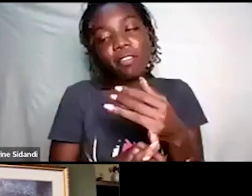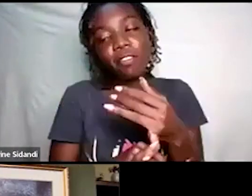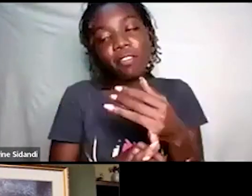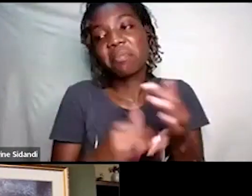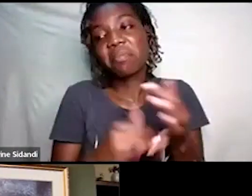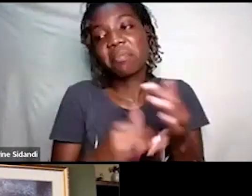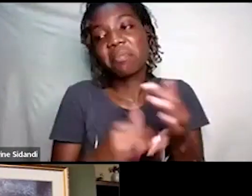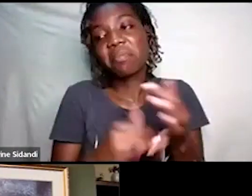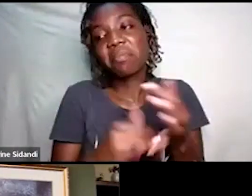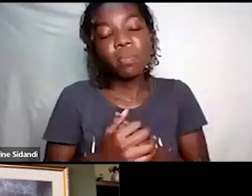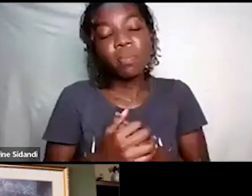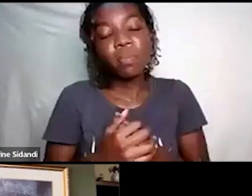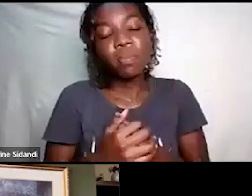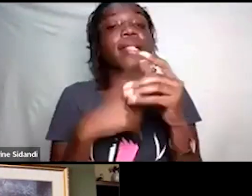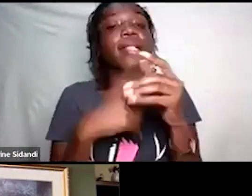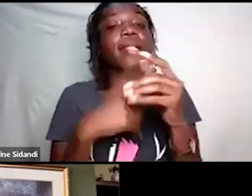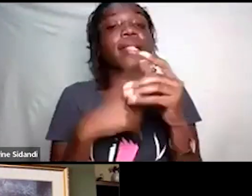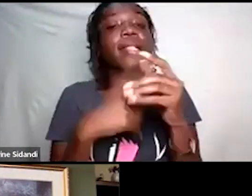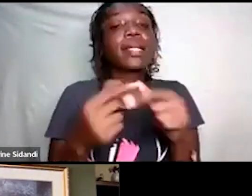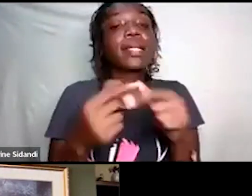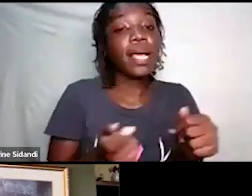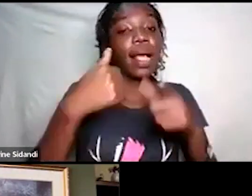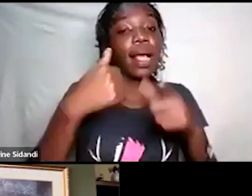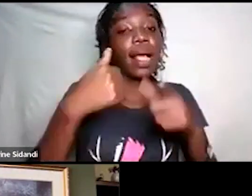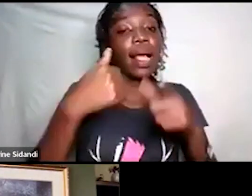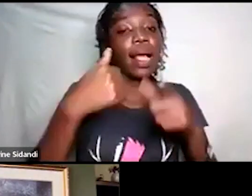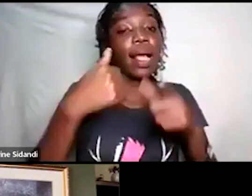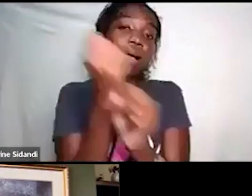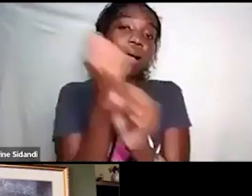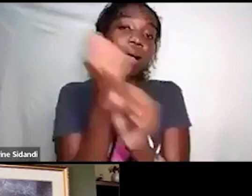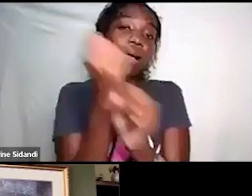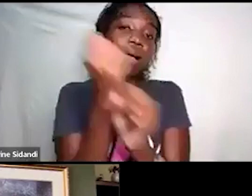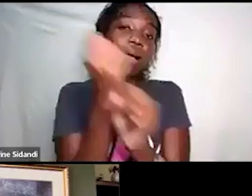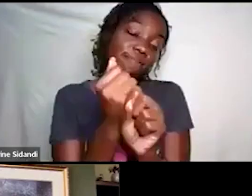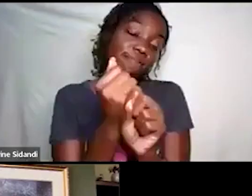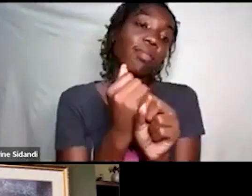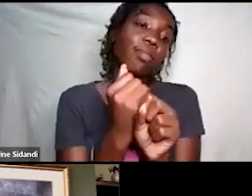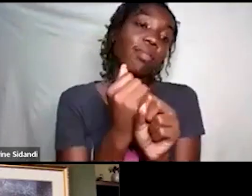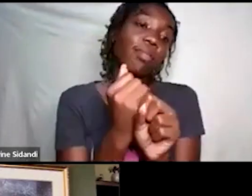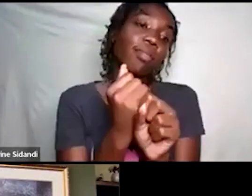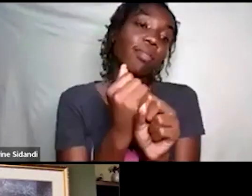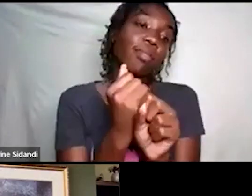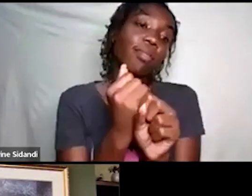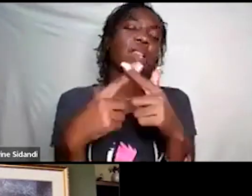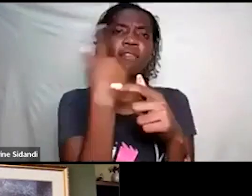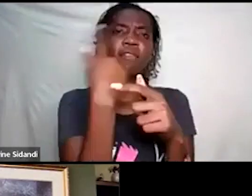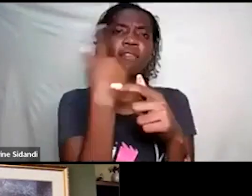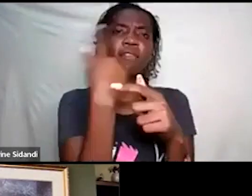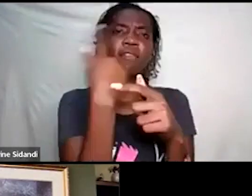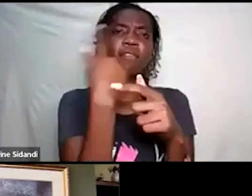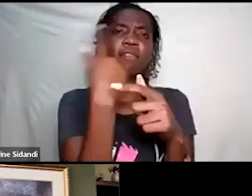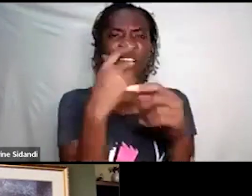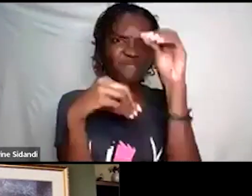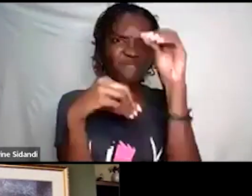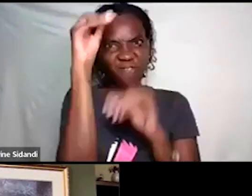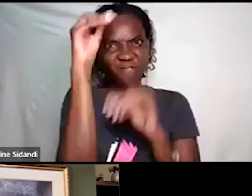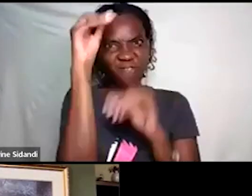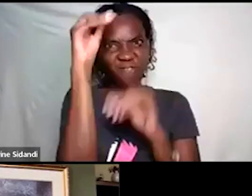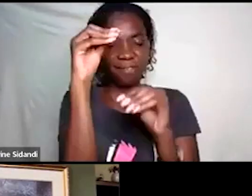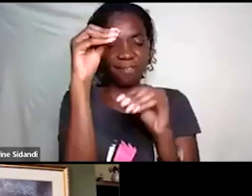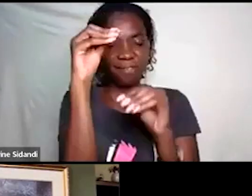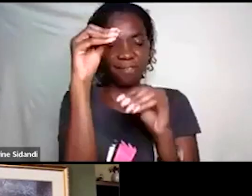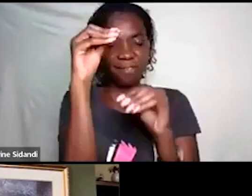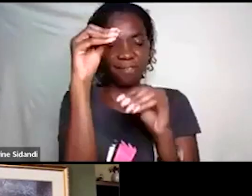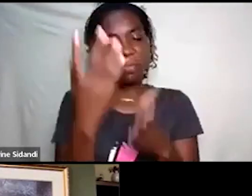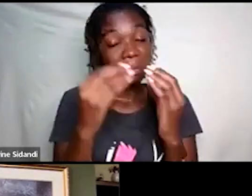comes in the job, the face looking the other way, that's what we say. They had a